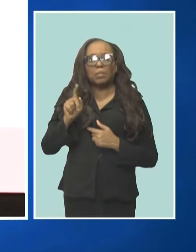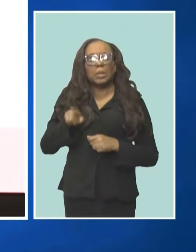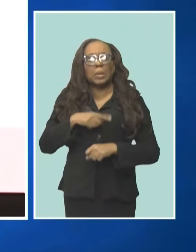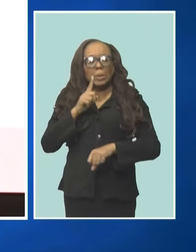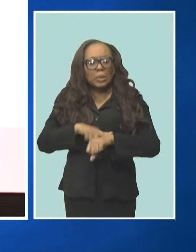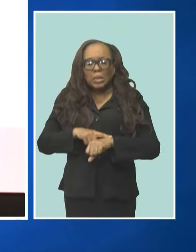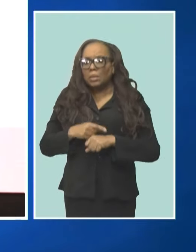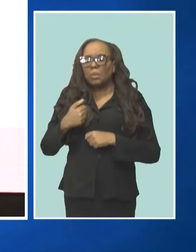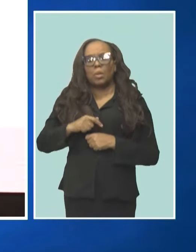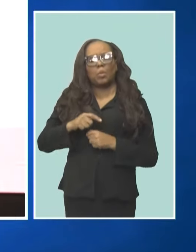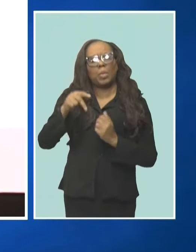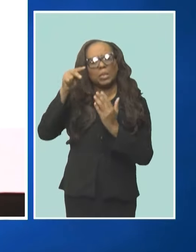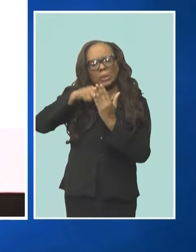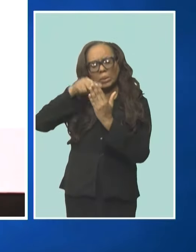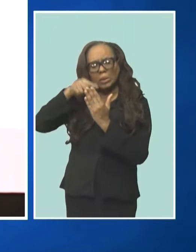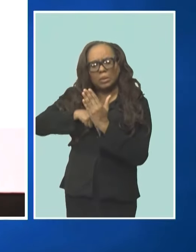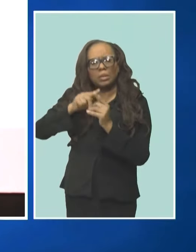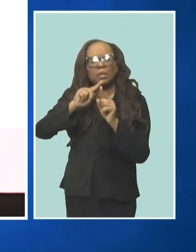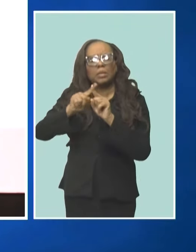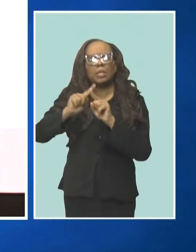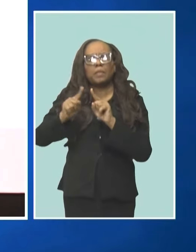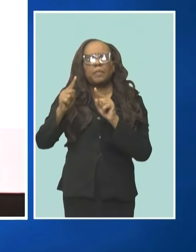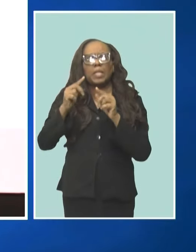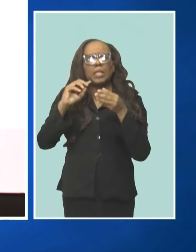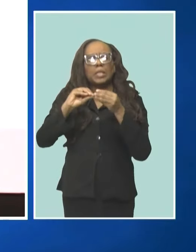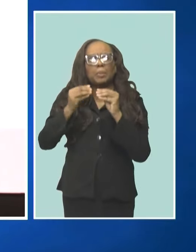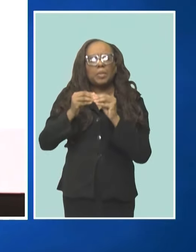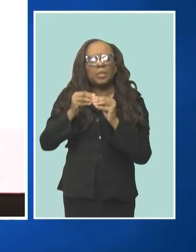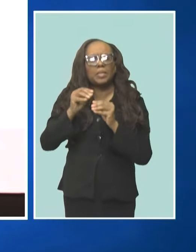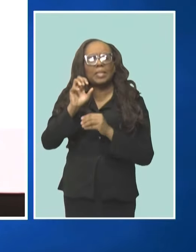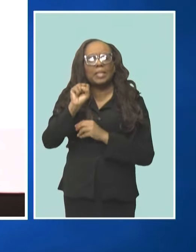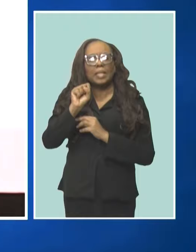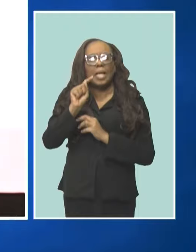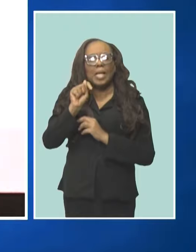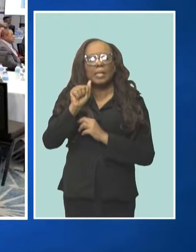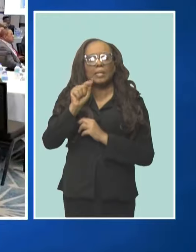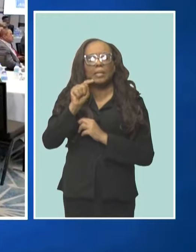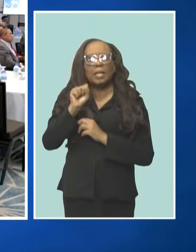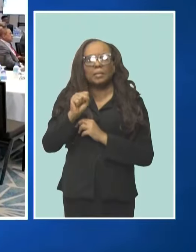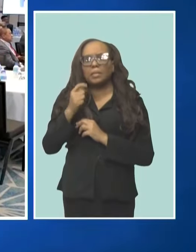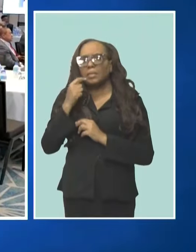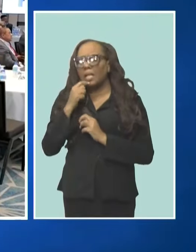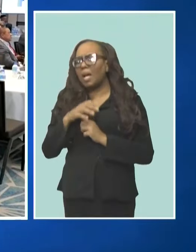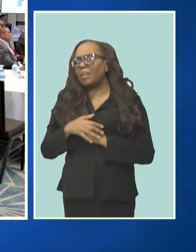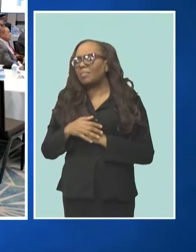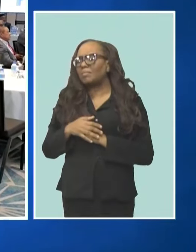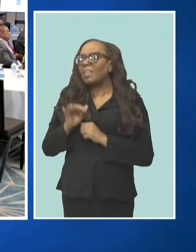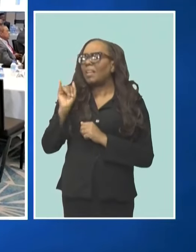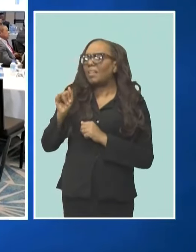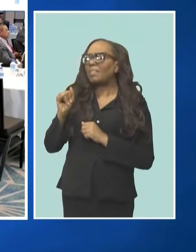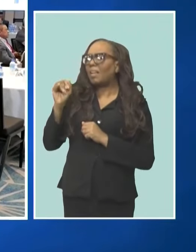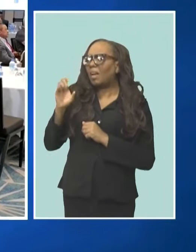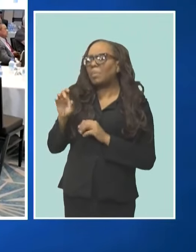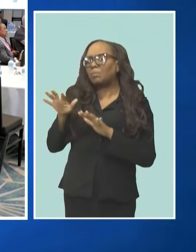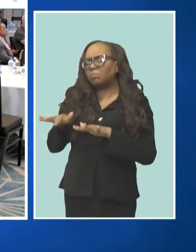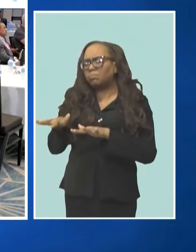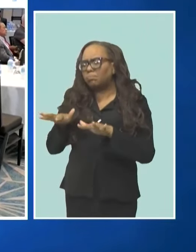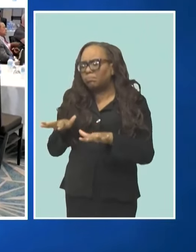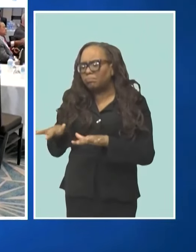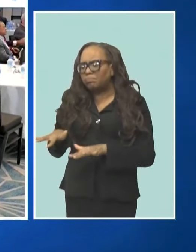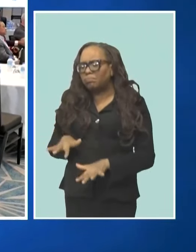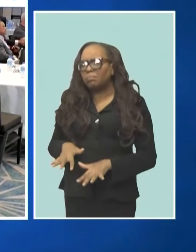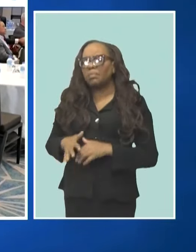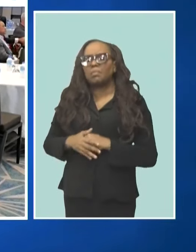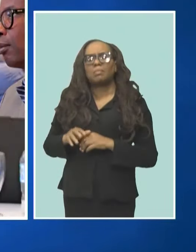what happened is when property would suddenly get soft, you'd think, oh, they're going to dividend that back. That usually didn't happen.